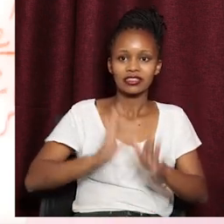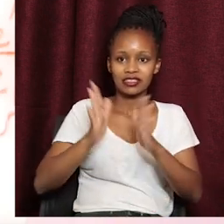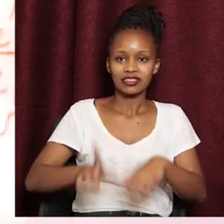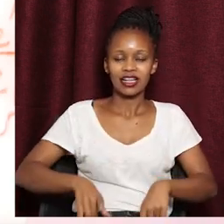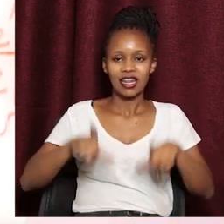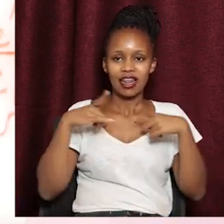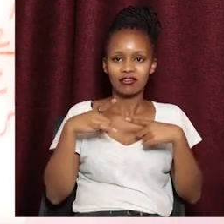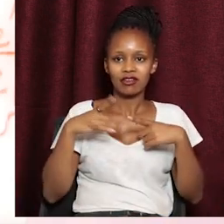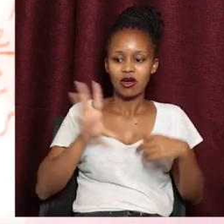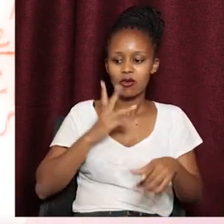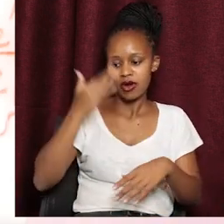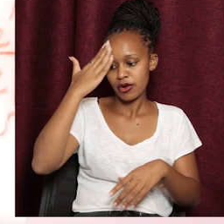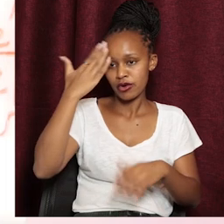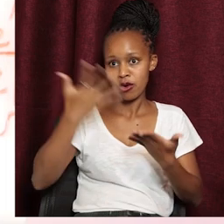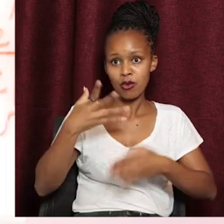know where we are headed?